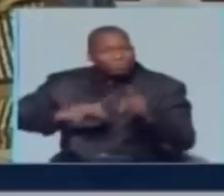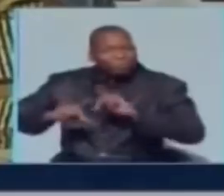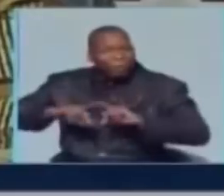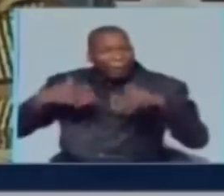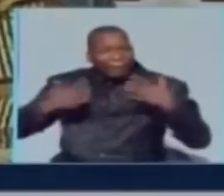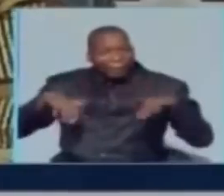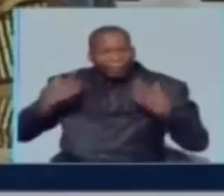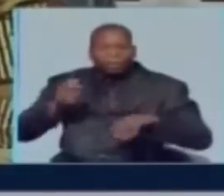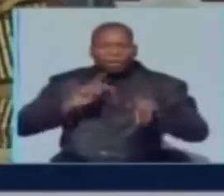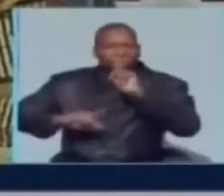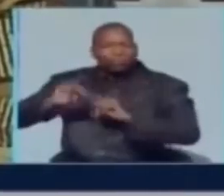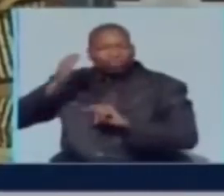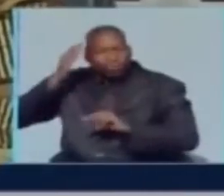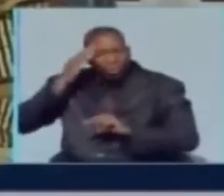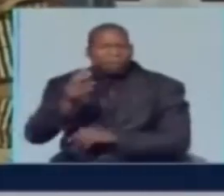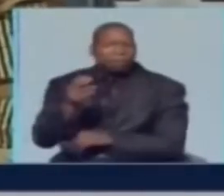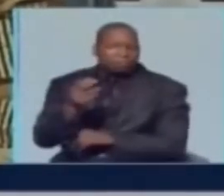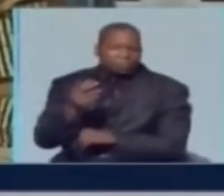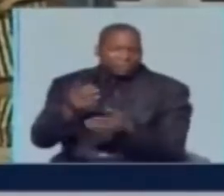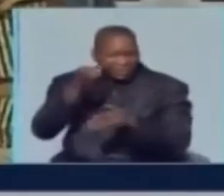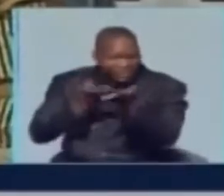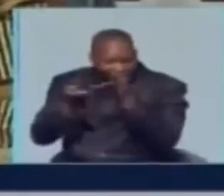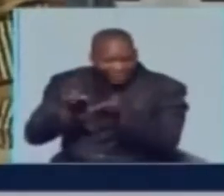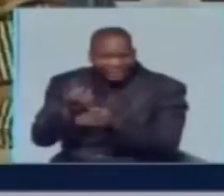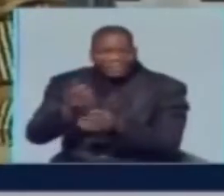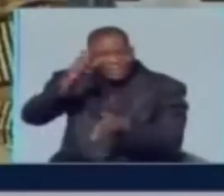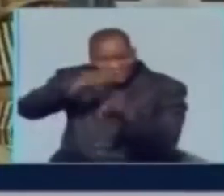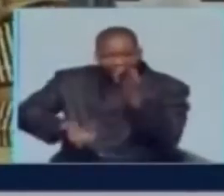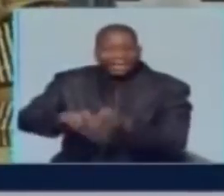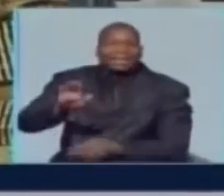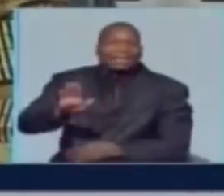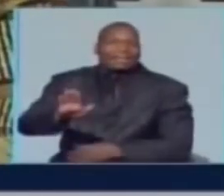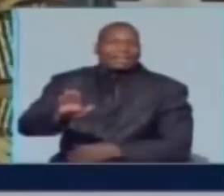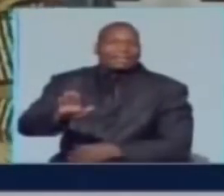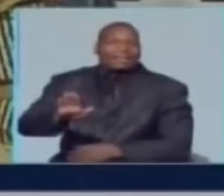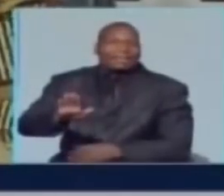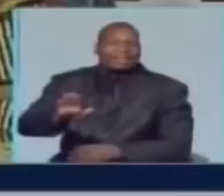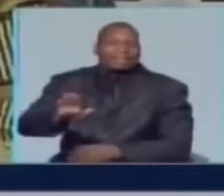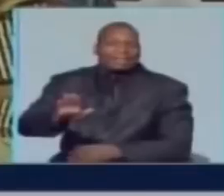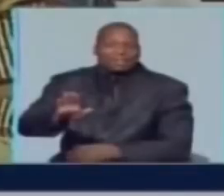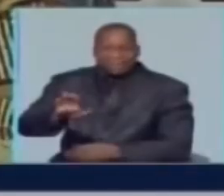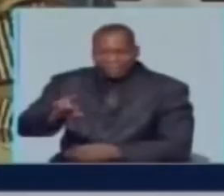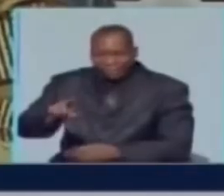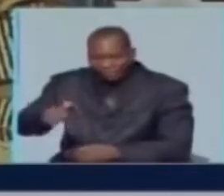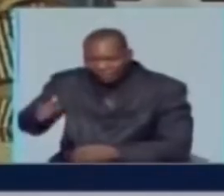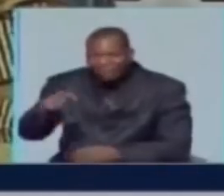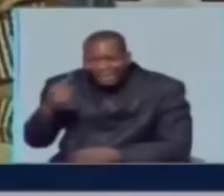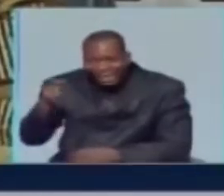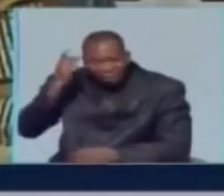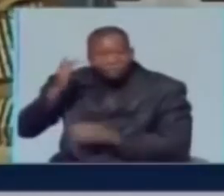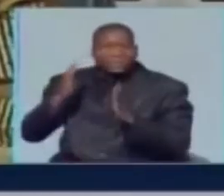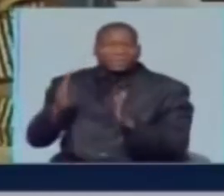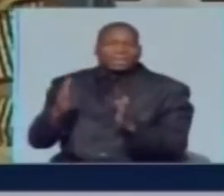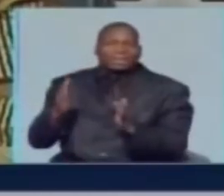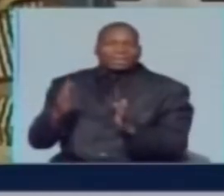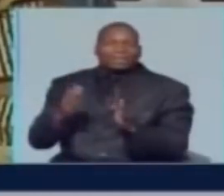that a service costs money. I think maybe it is sometimes ourselves, as you say, the politicians and the people